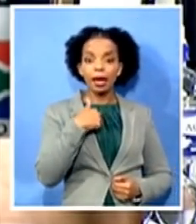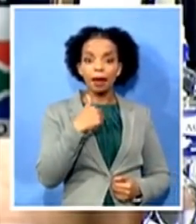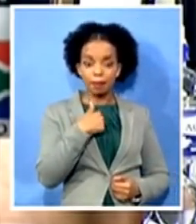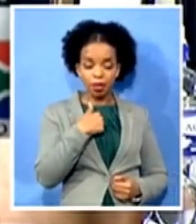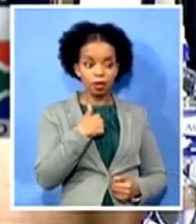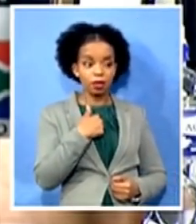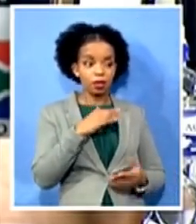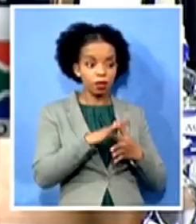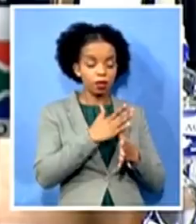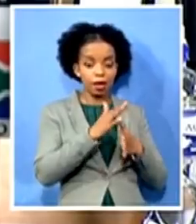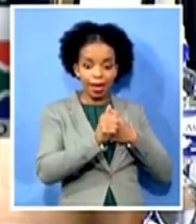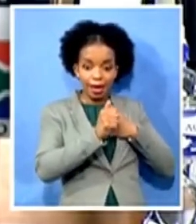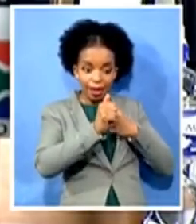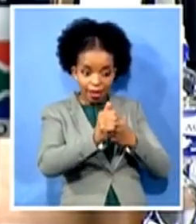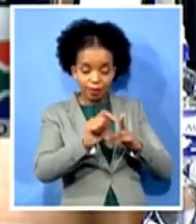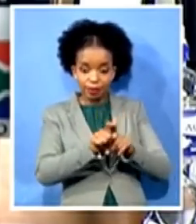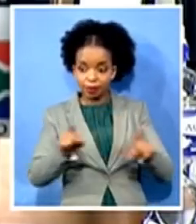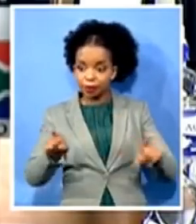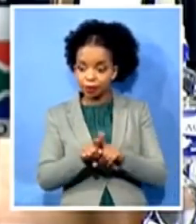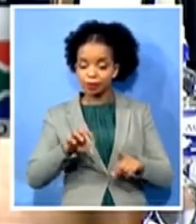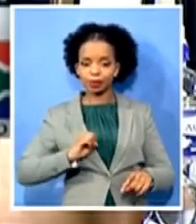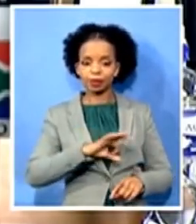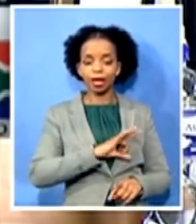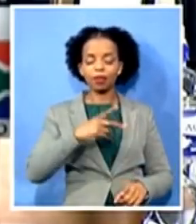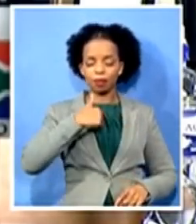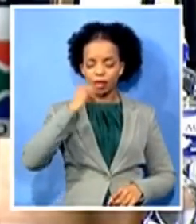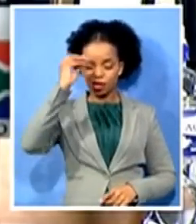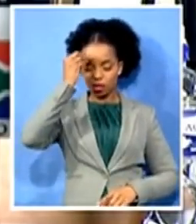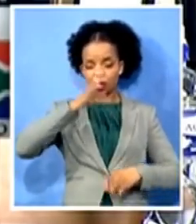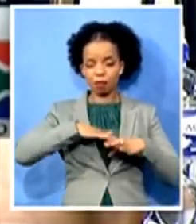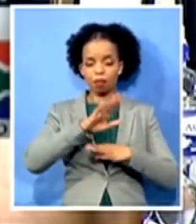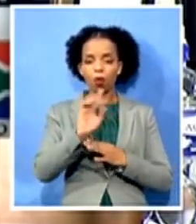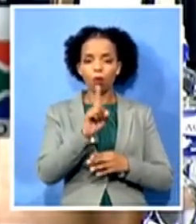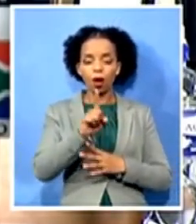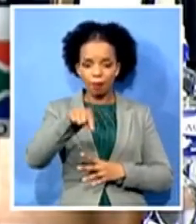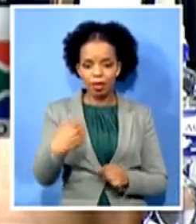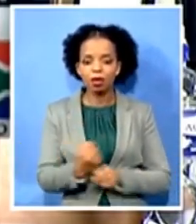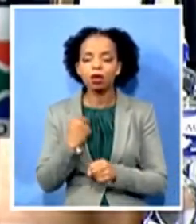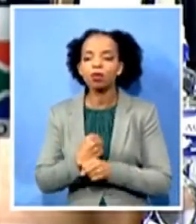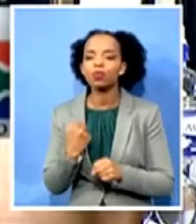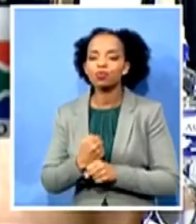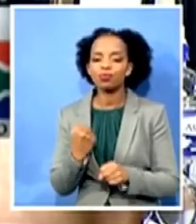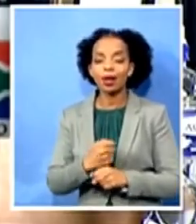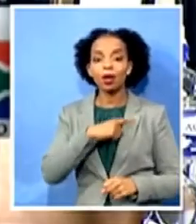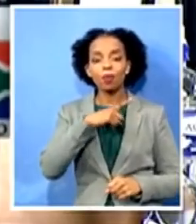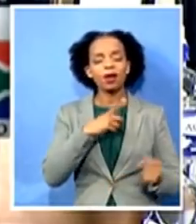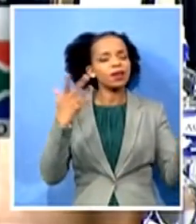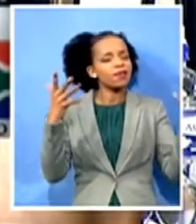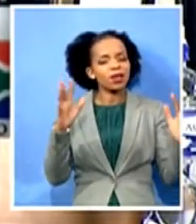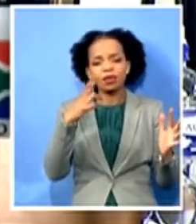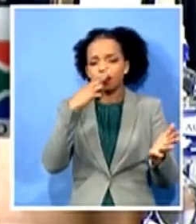service delivery on the ground as we had promised people. Remember, according to the